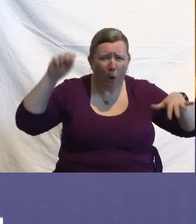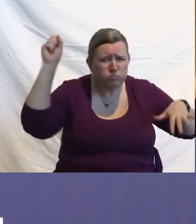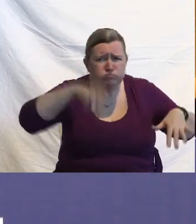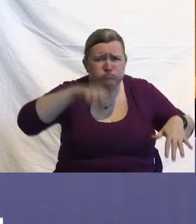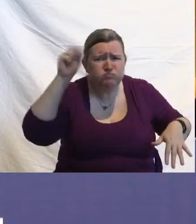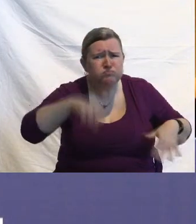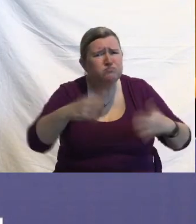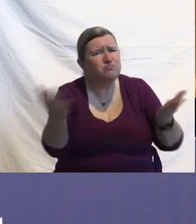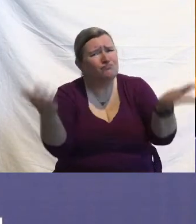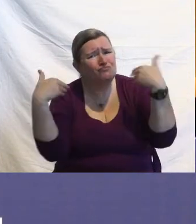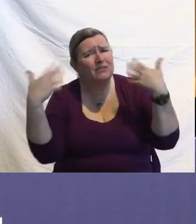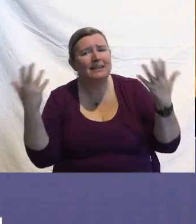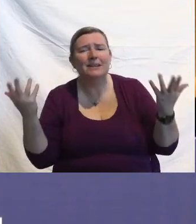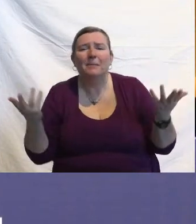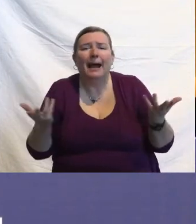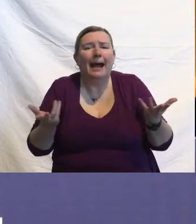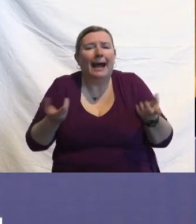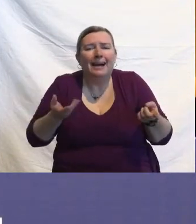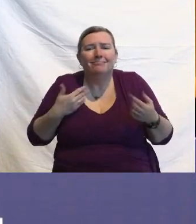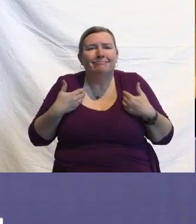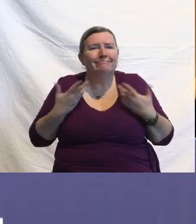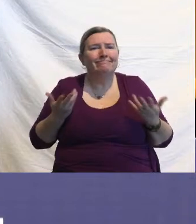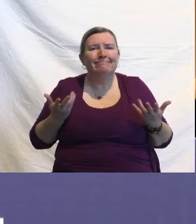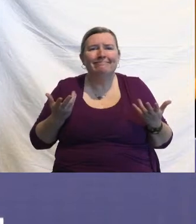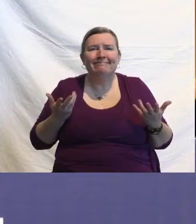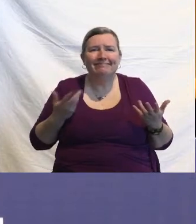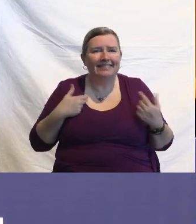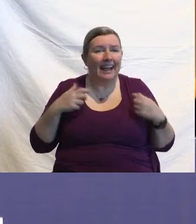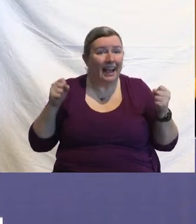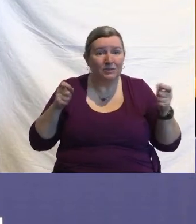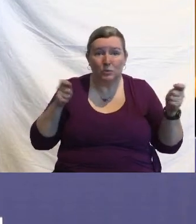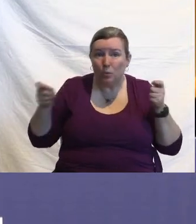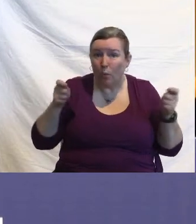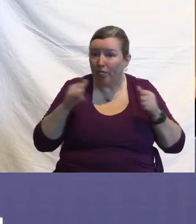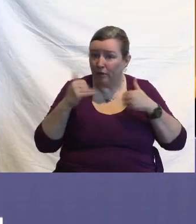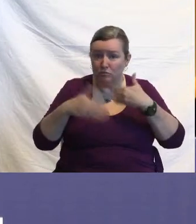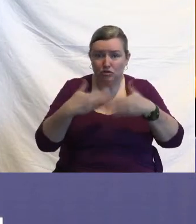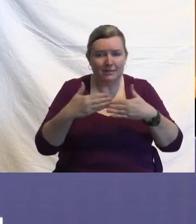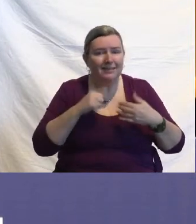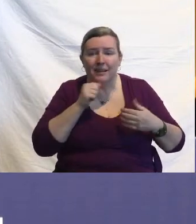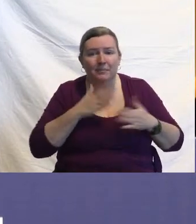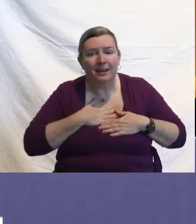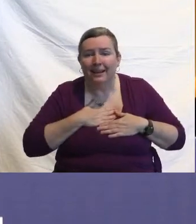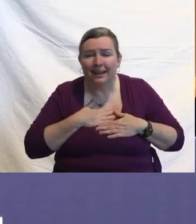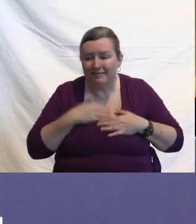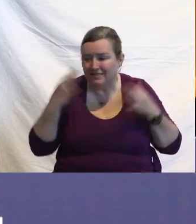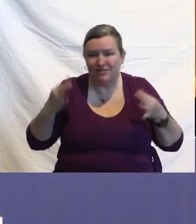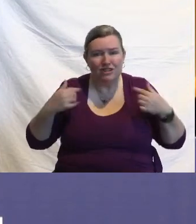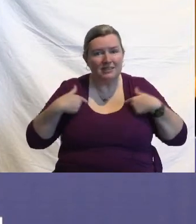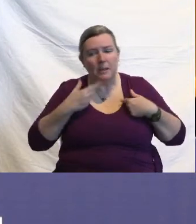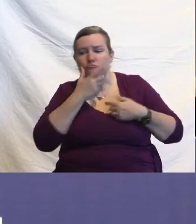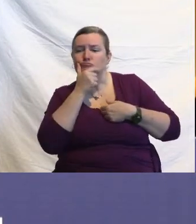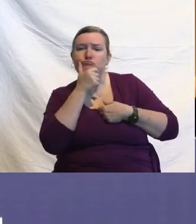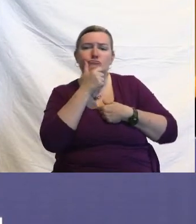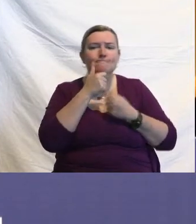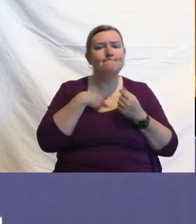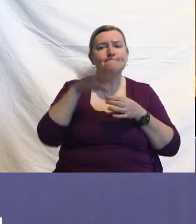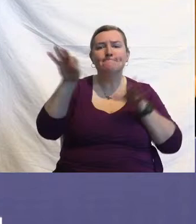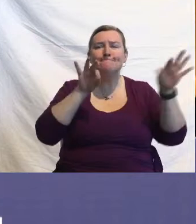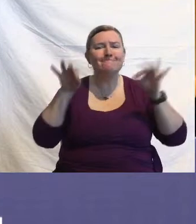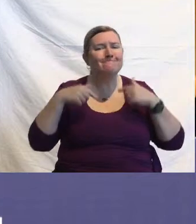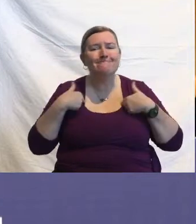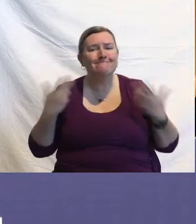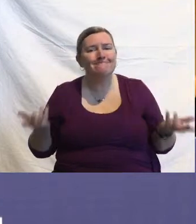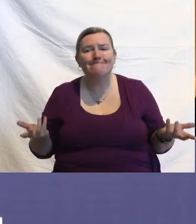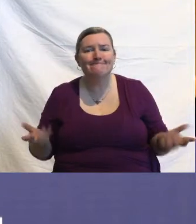want to imply that I can control a process which is not mine to control. And so I will leave it at that.